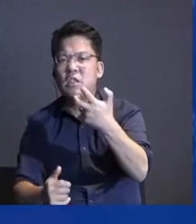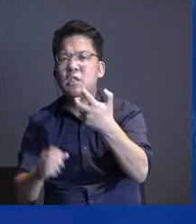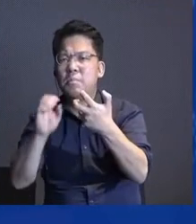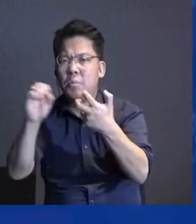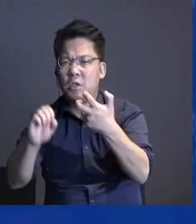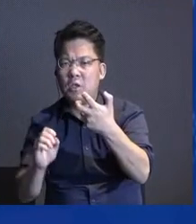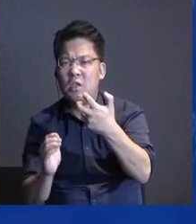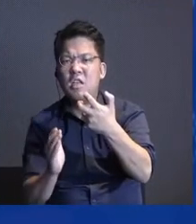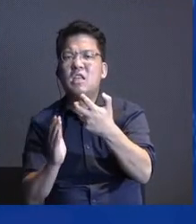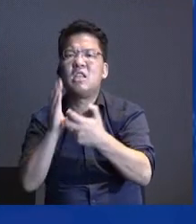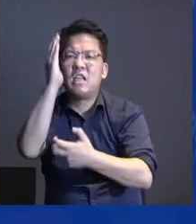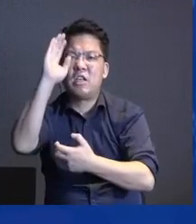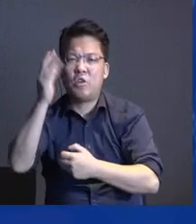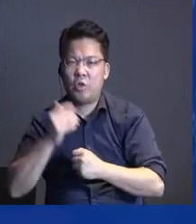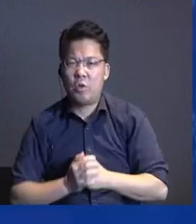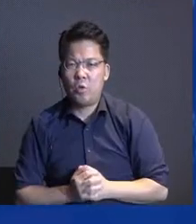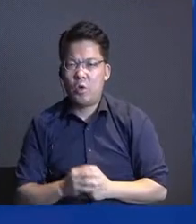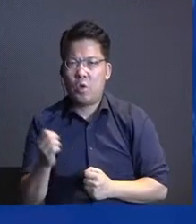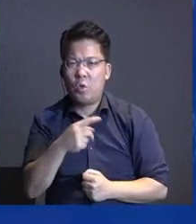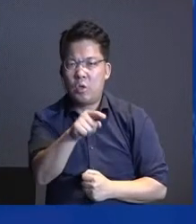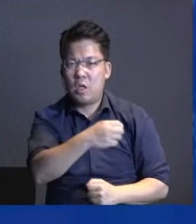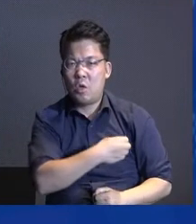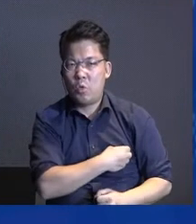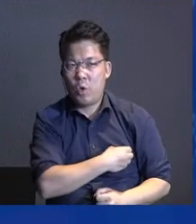called AG Helps.